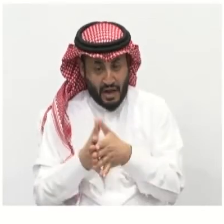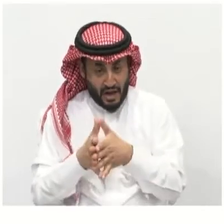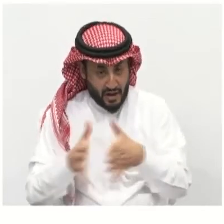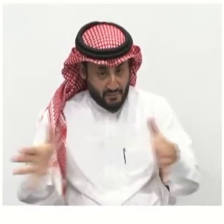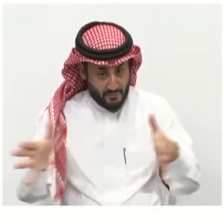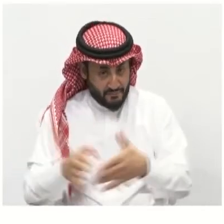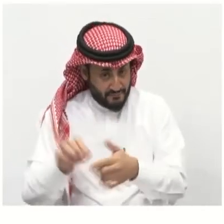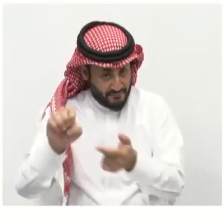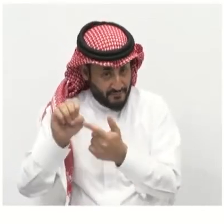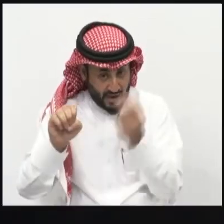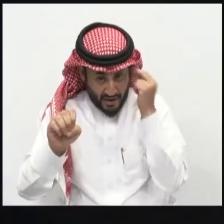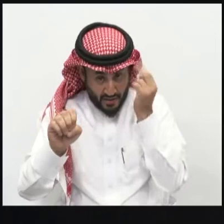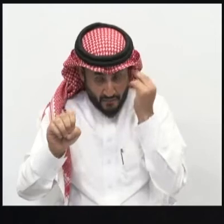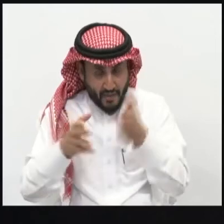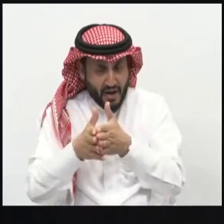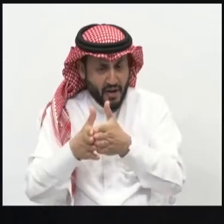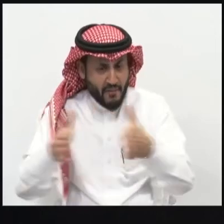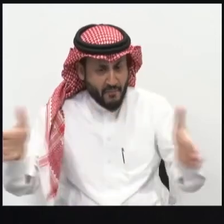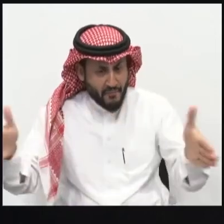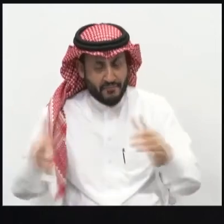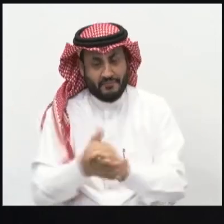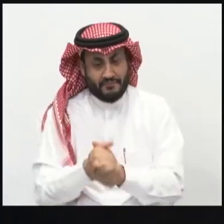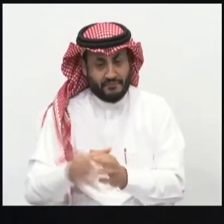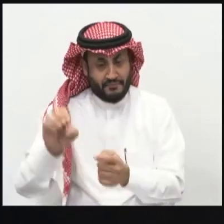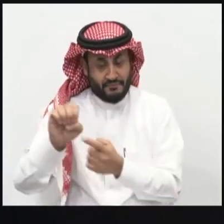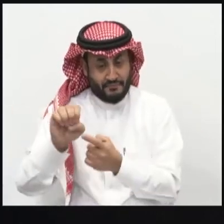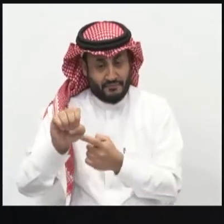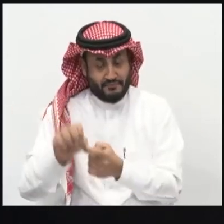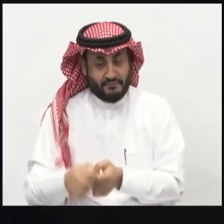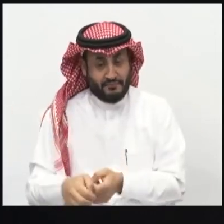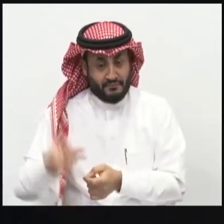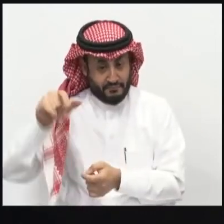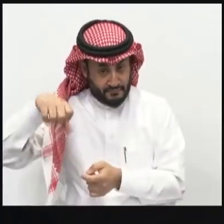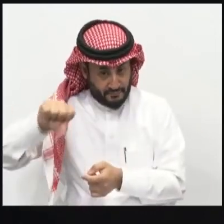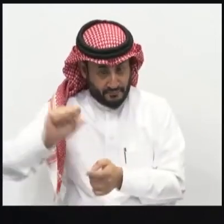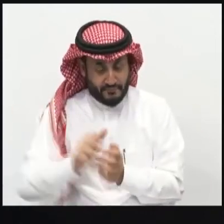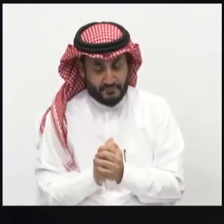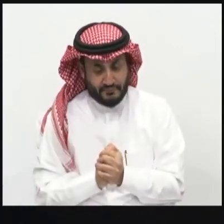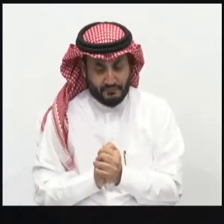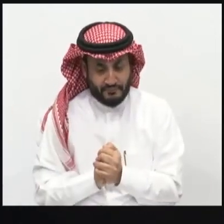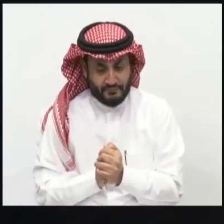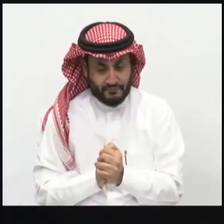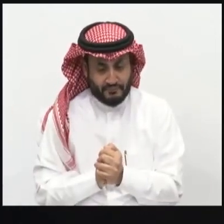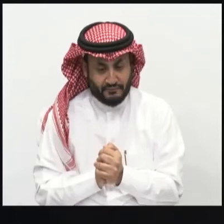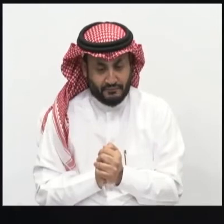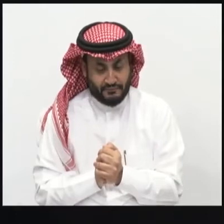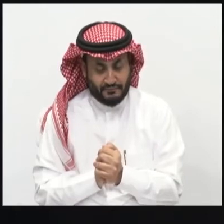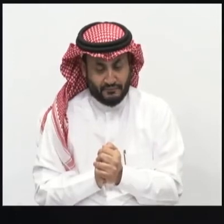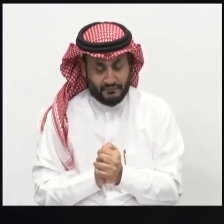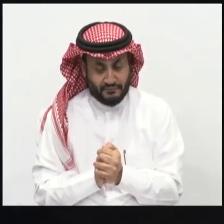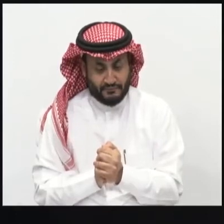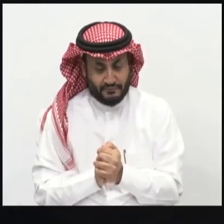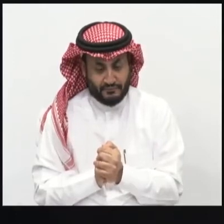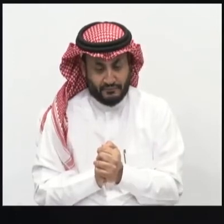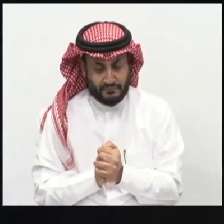What's special about the word tubes? Do you remember we took the word tube? It has a long